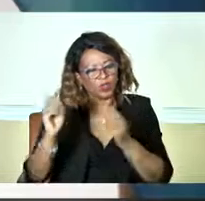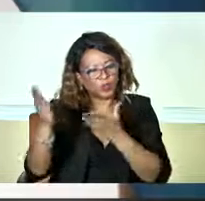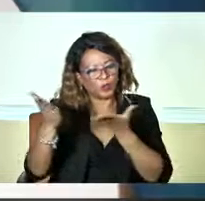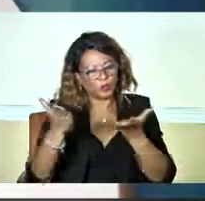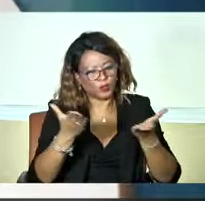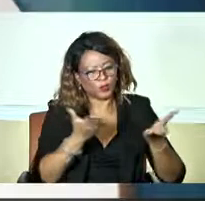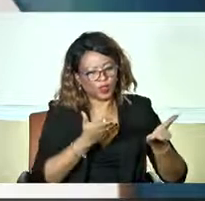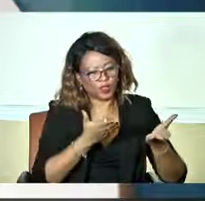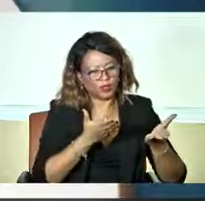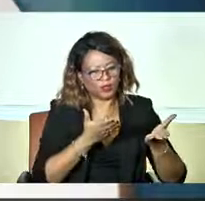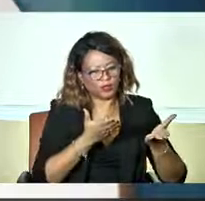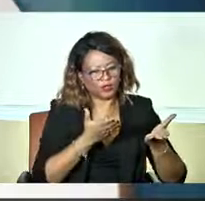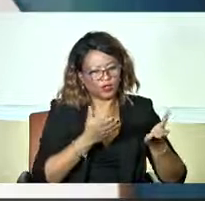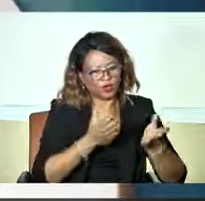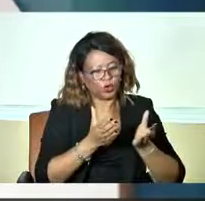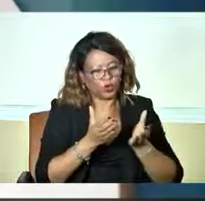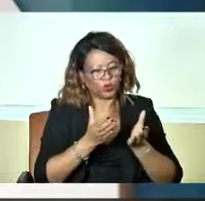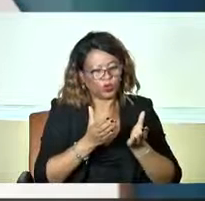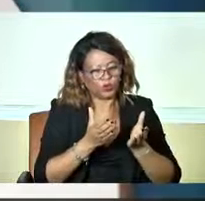bring